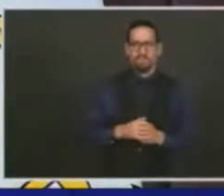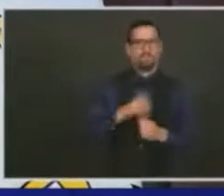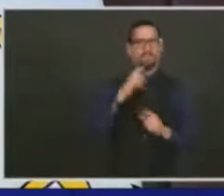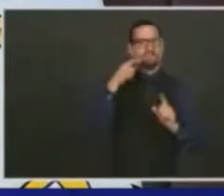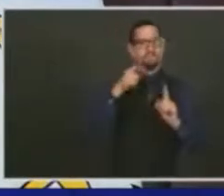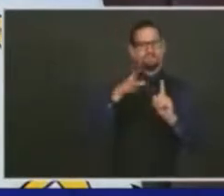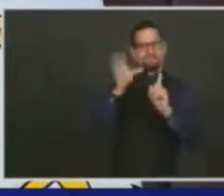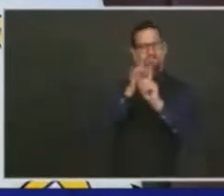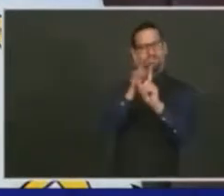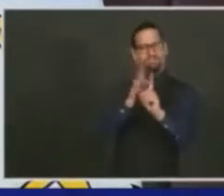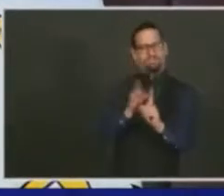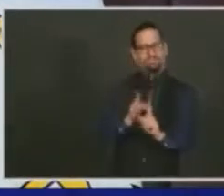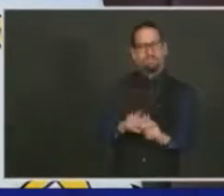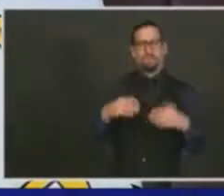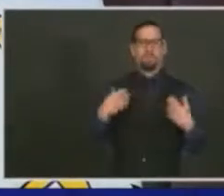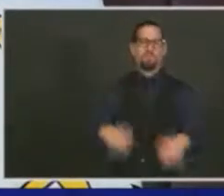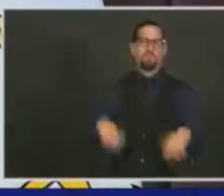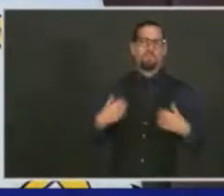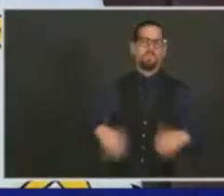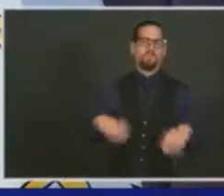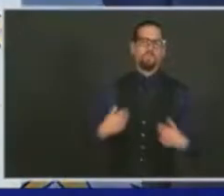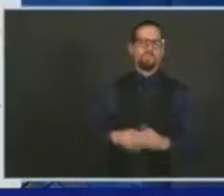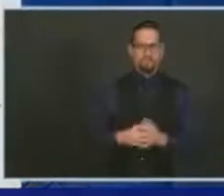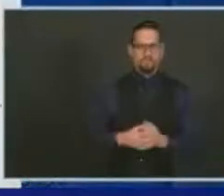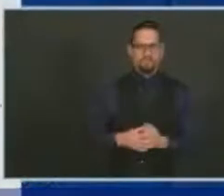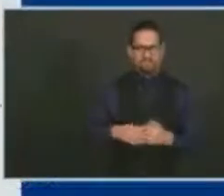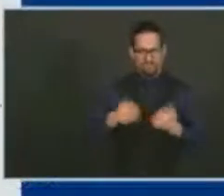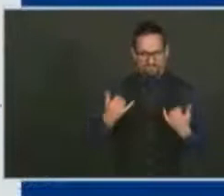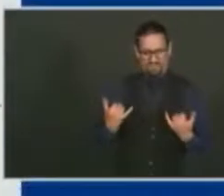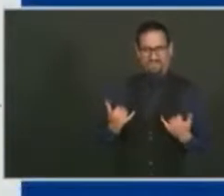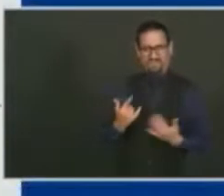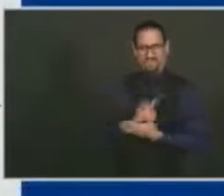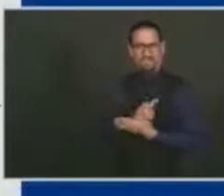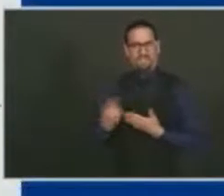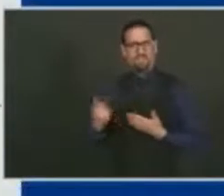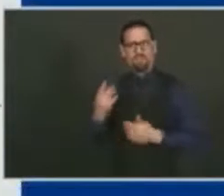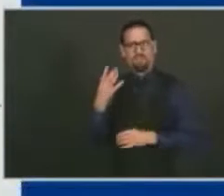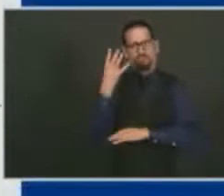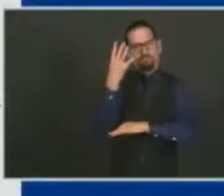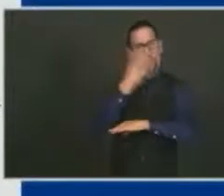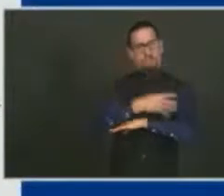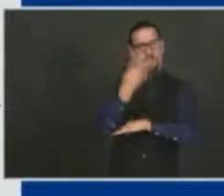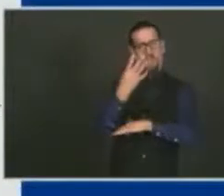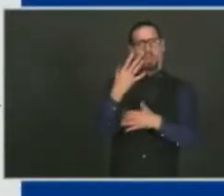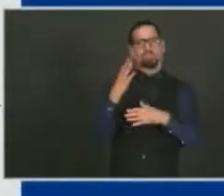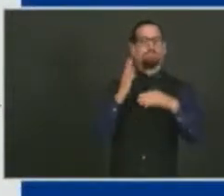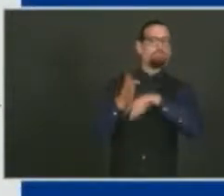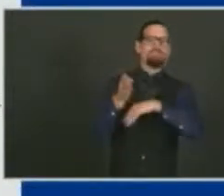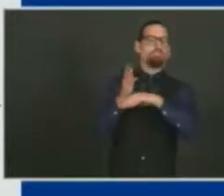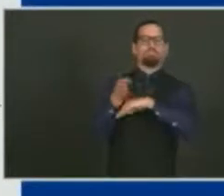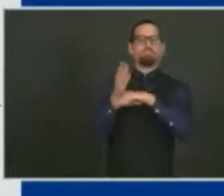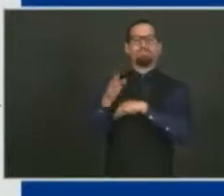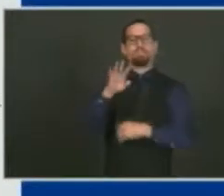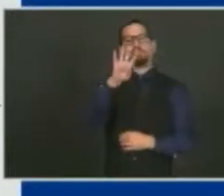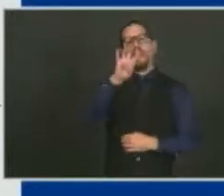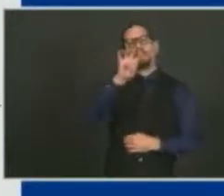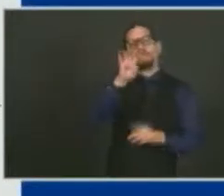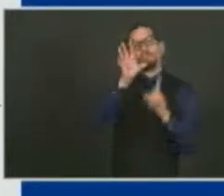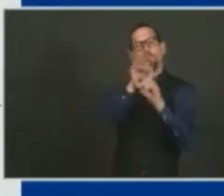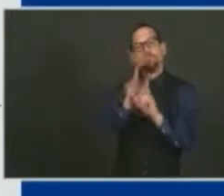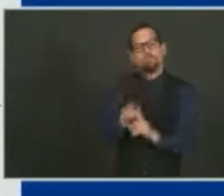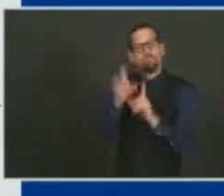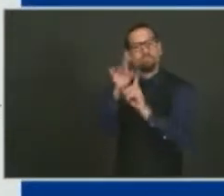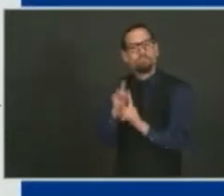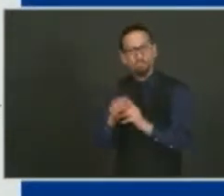is the 4th day in a week that we have had more than 400 new cases. And on one of those days, we had a